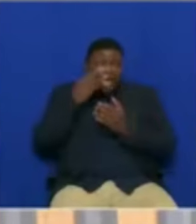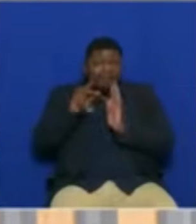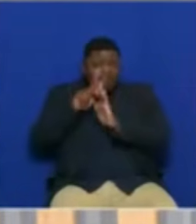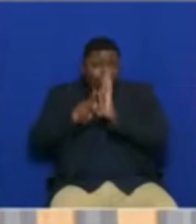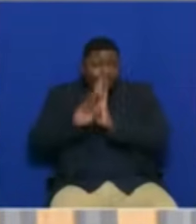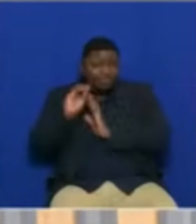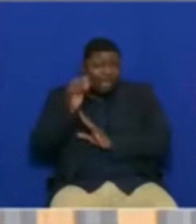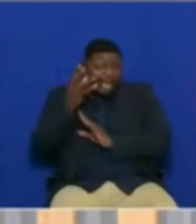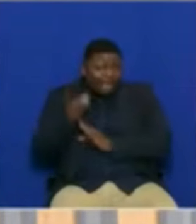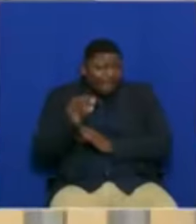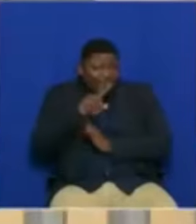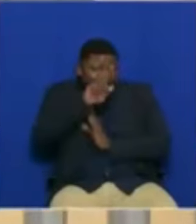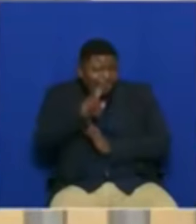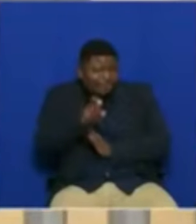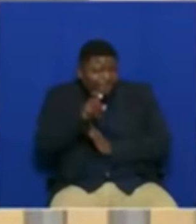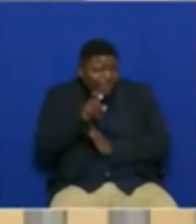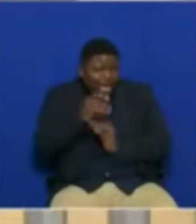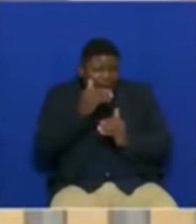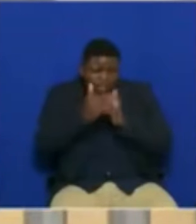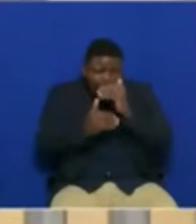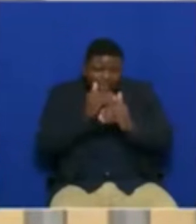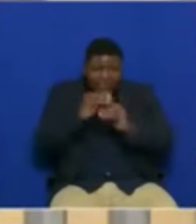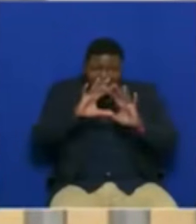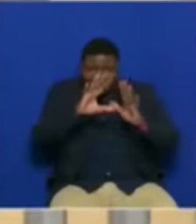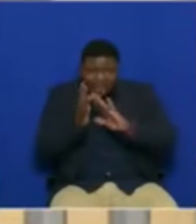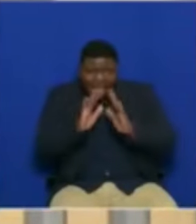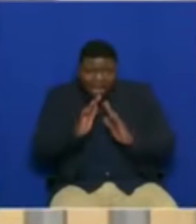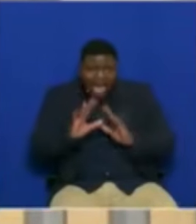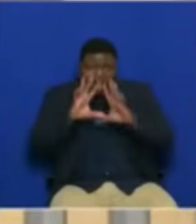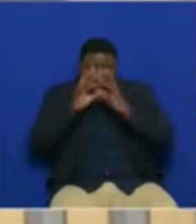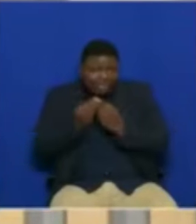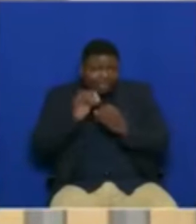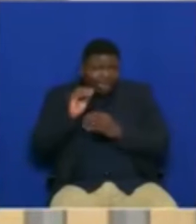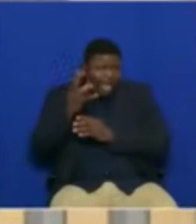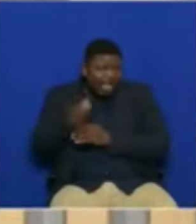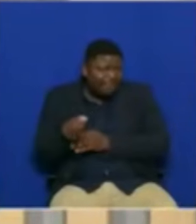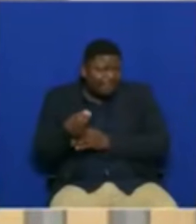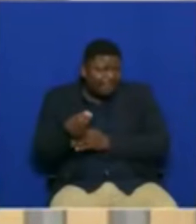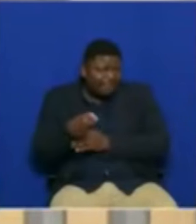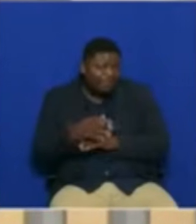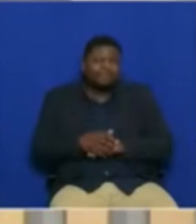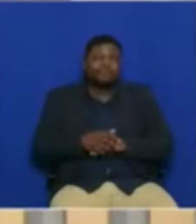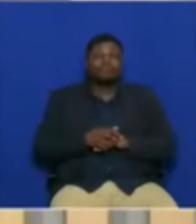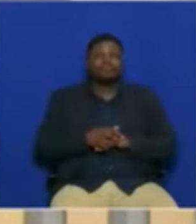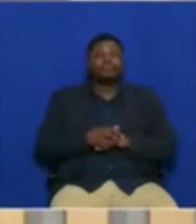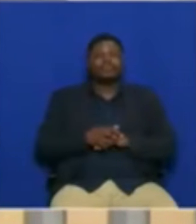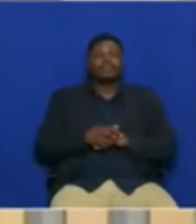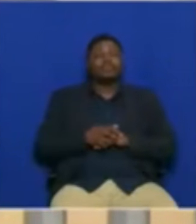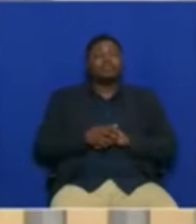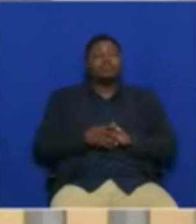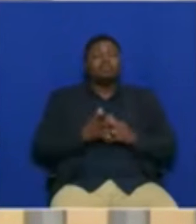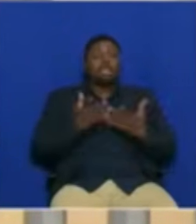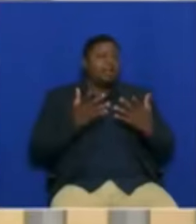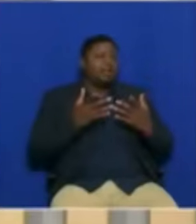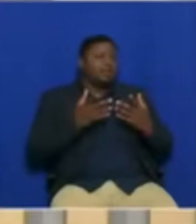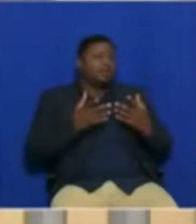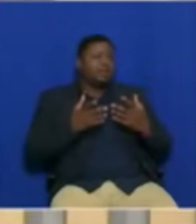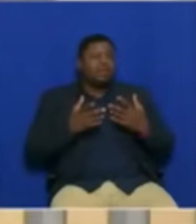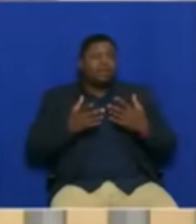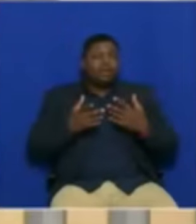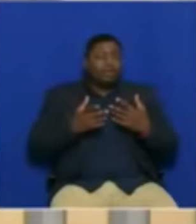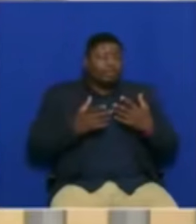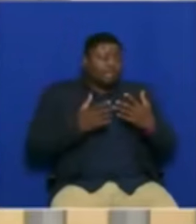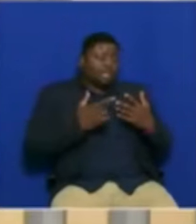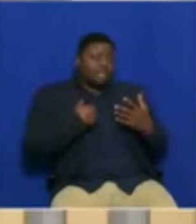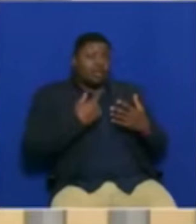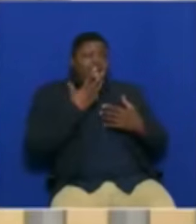Thank you, Chair, Commissioners. There's no policy or protocol that exists. With regards to the arrest